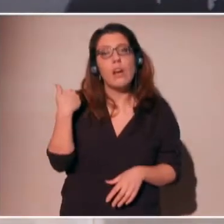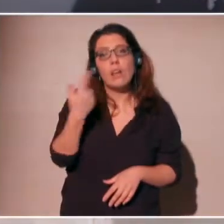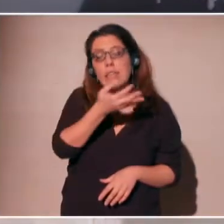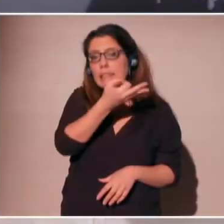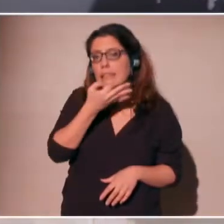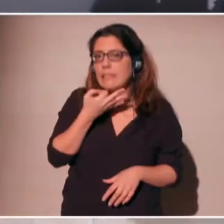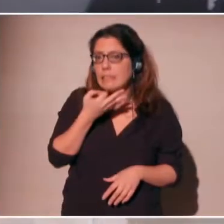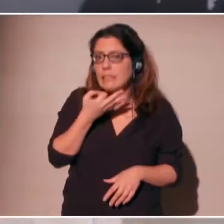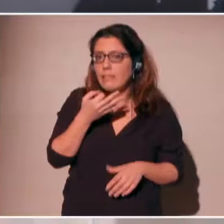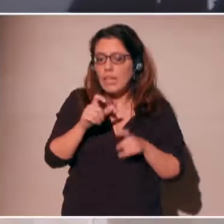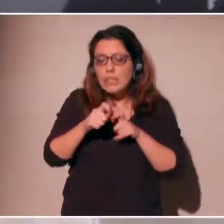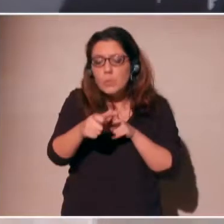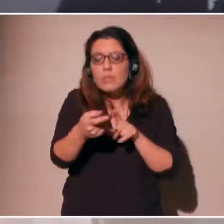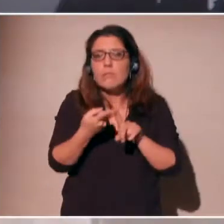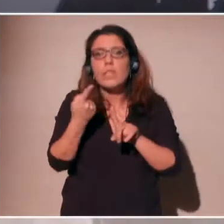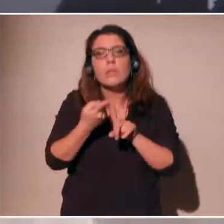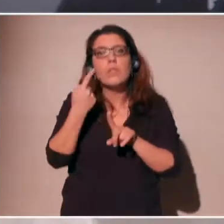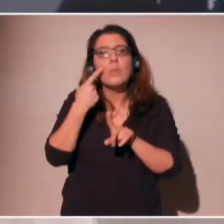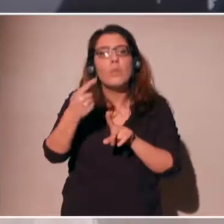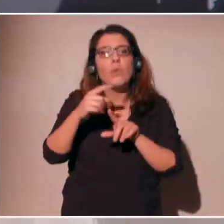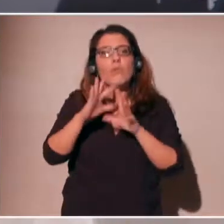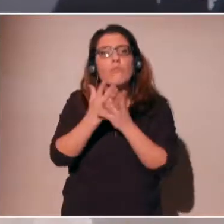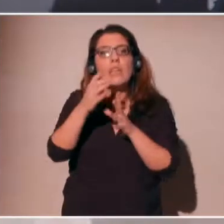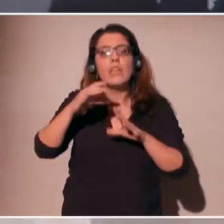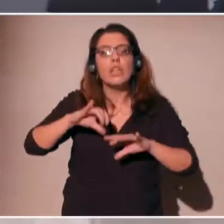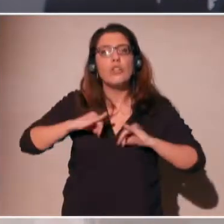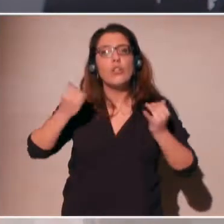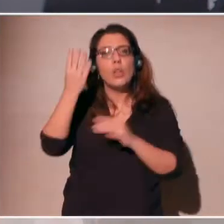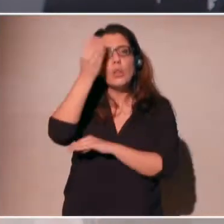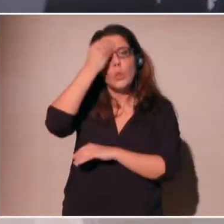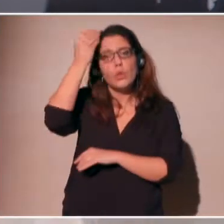new knowledge. And a few minutes ago, you talked about this specific